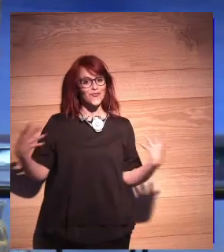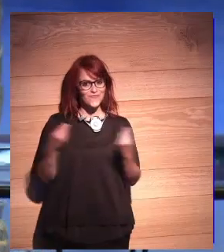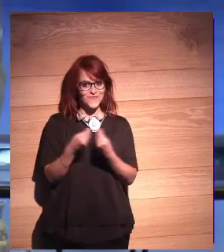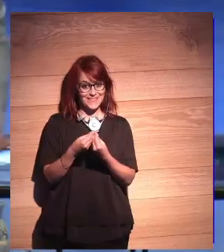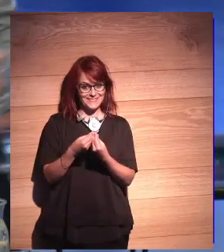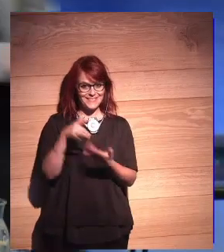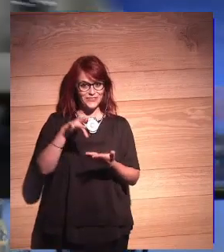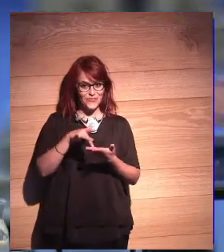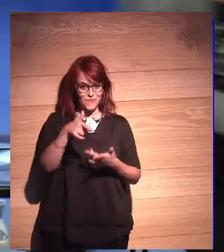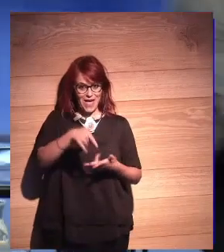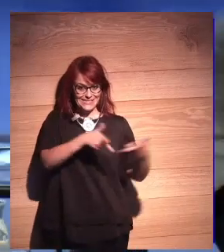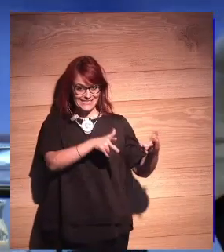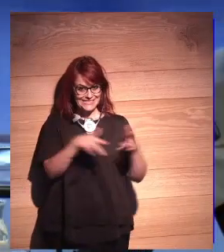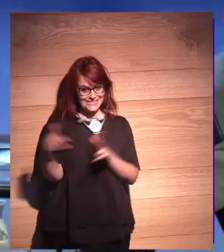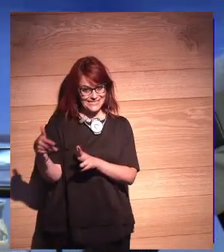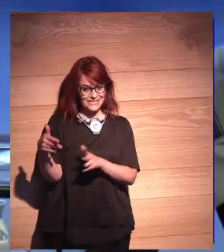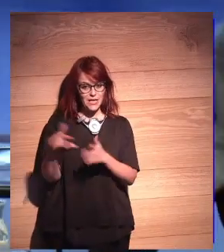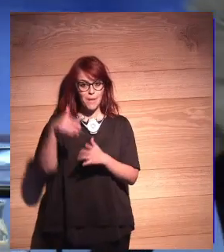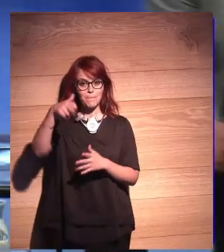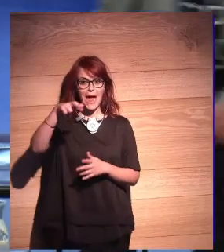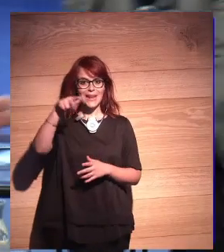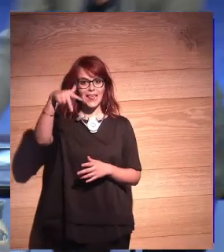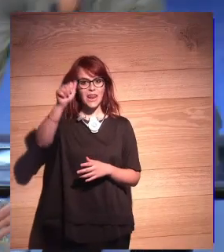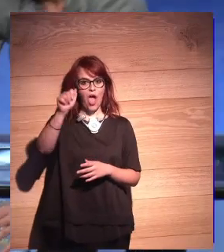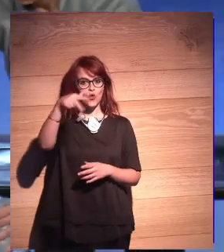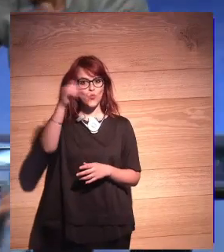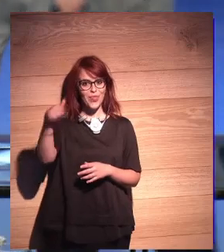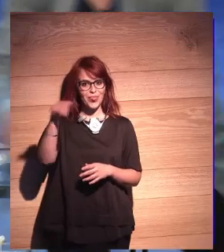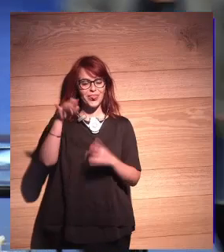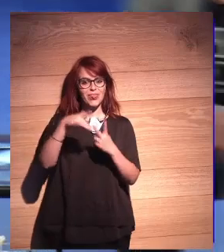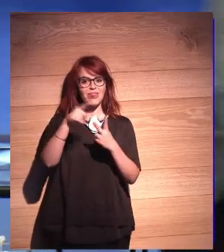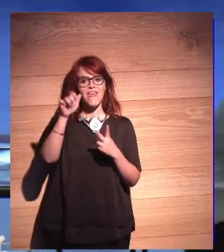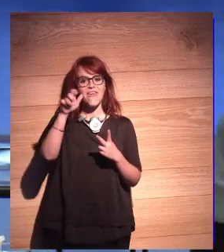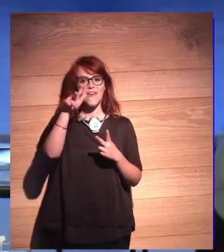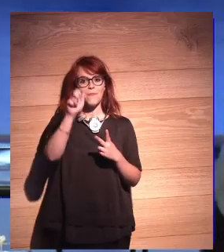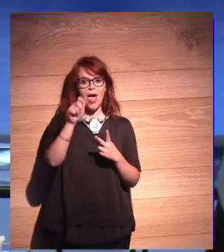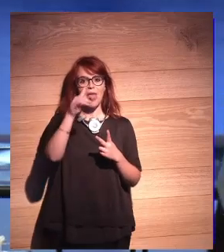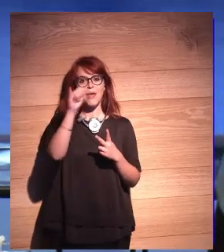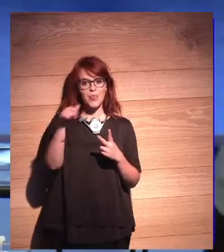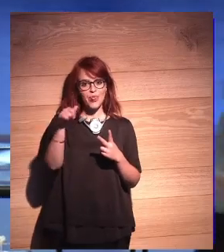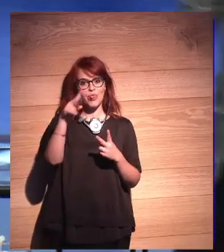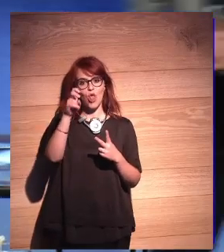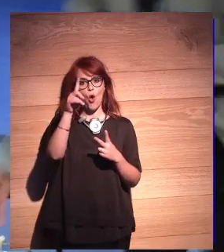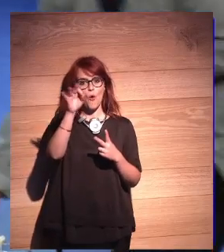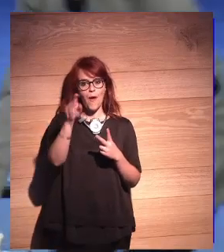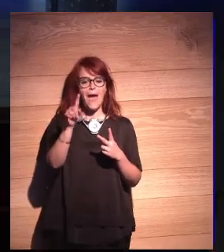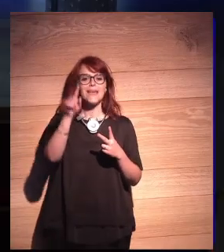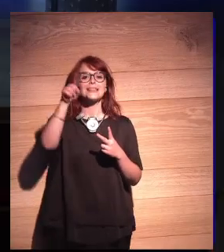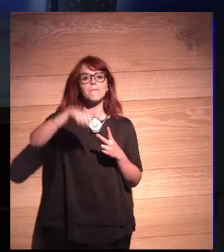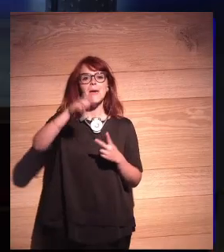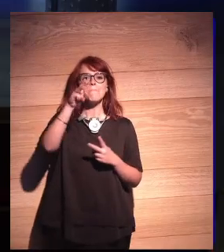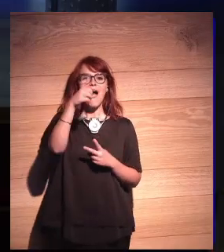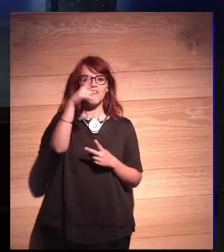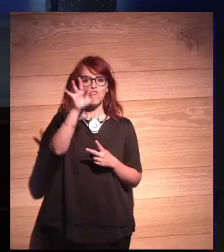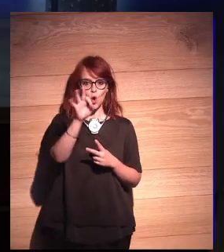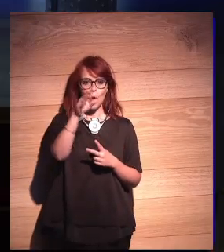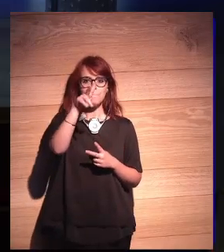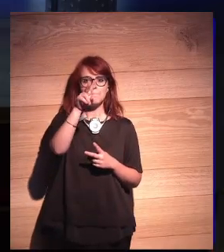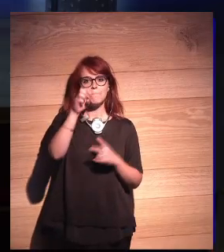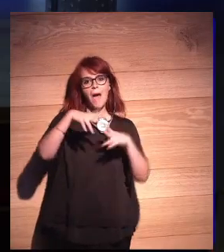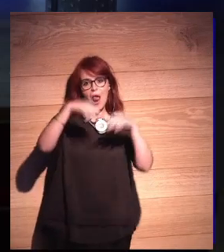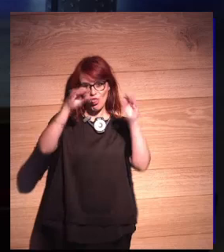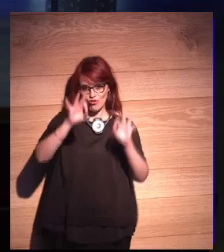So I will be joined on the stage by Marina Núñez, Eva Davidova, and Pablo Palacios. Please join